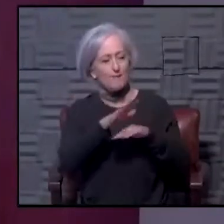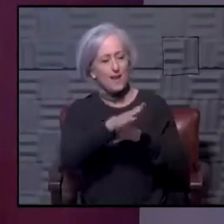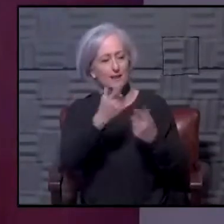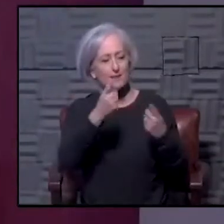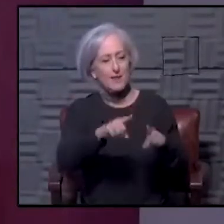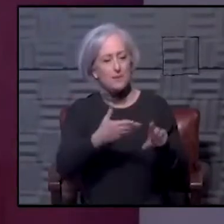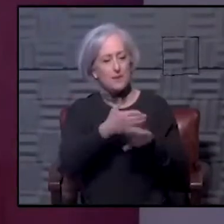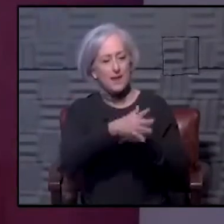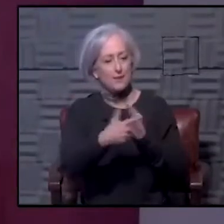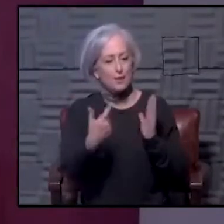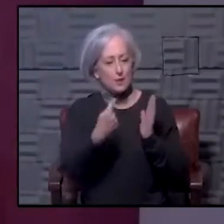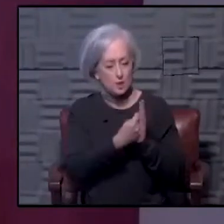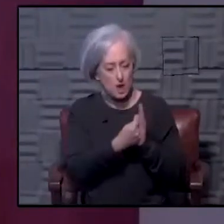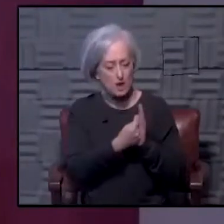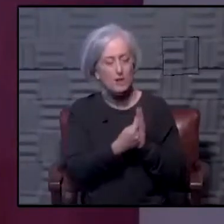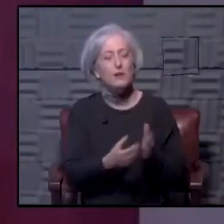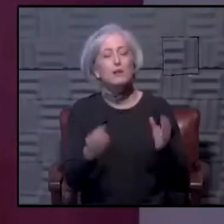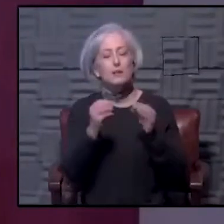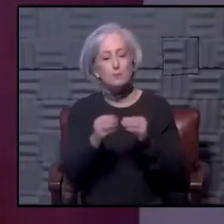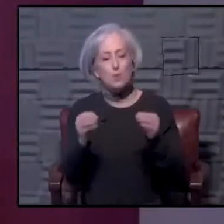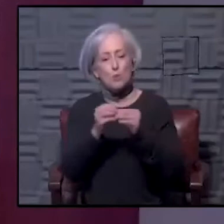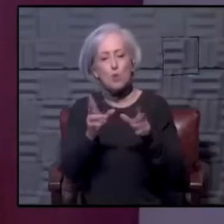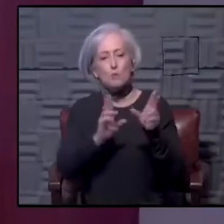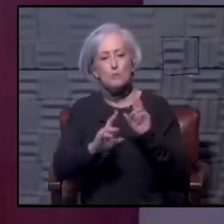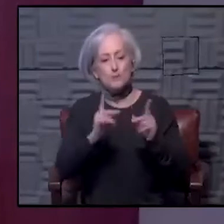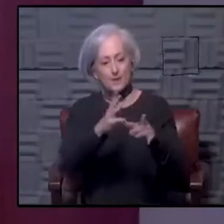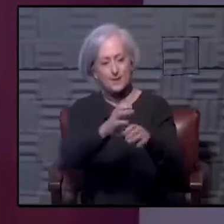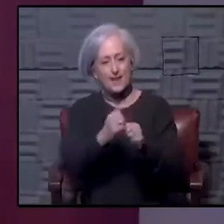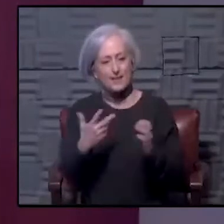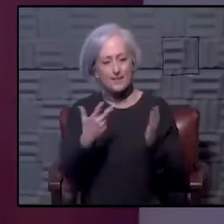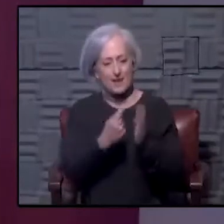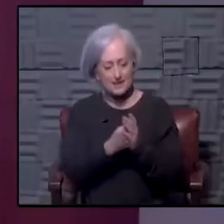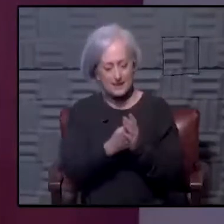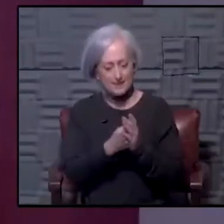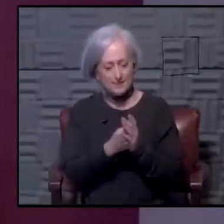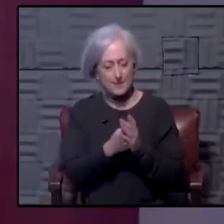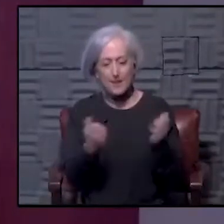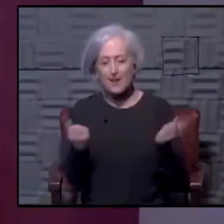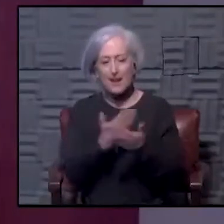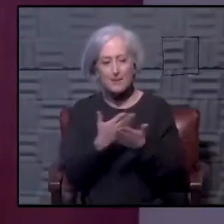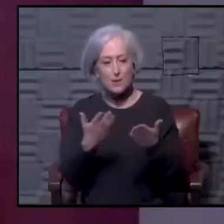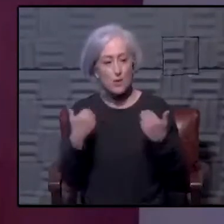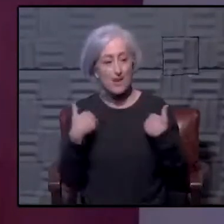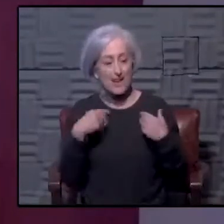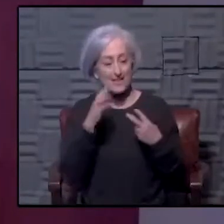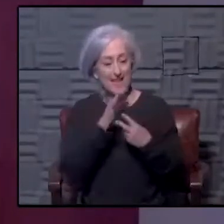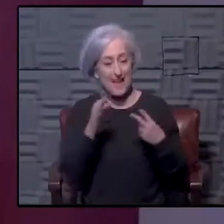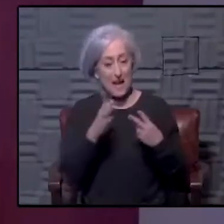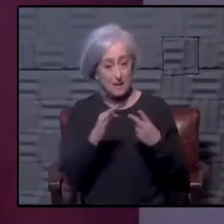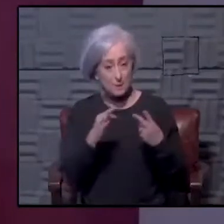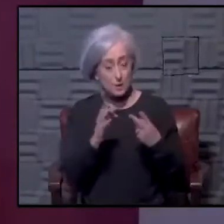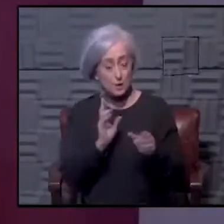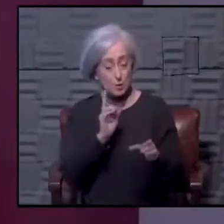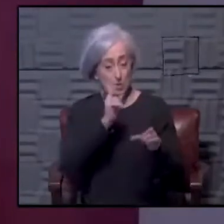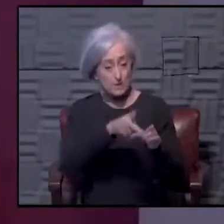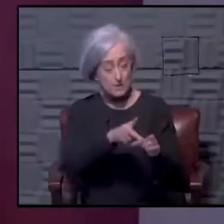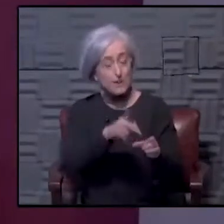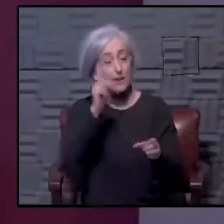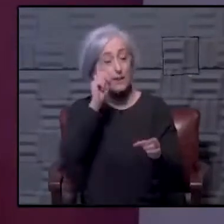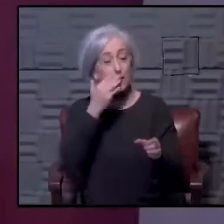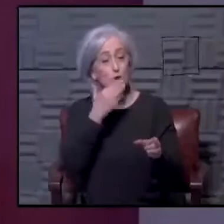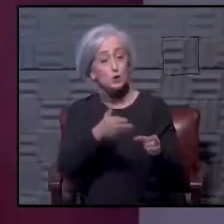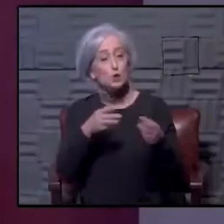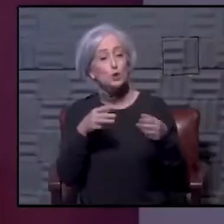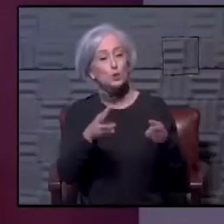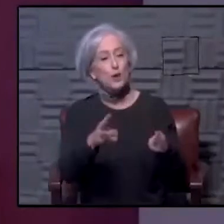population as more and more folks get vaccinated. Everyone is offered that option to participate, and so I think it's absolutely a good way